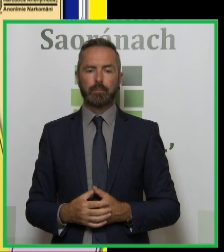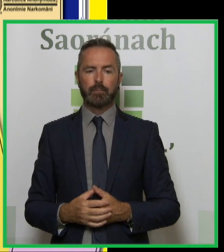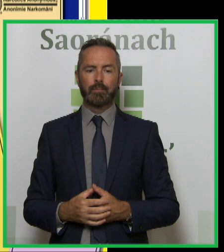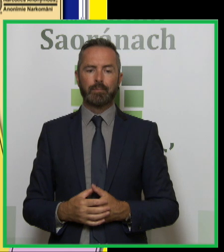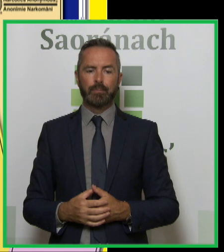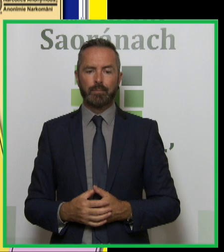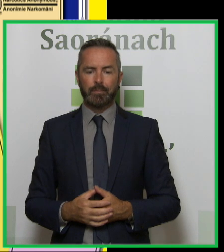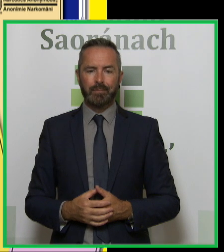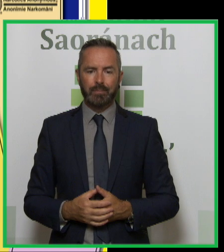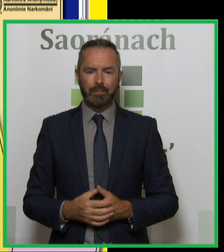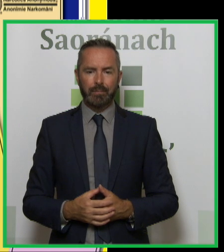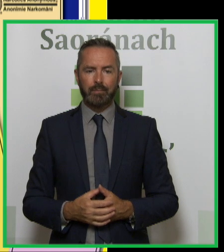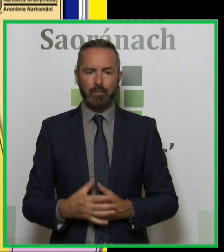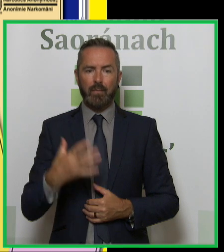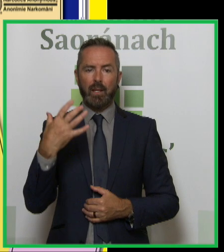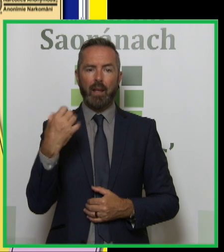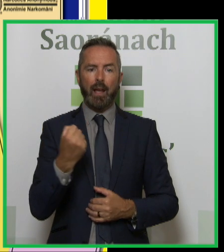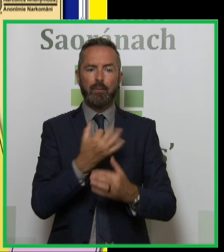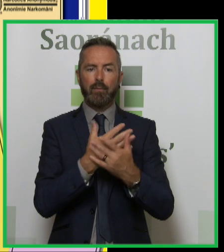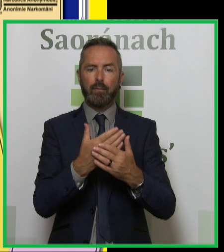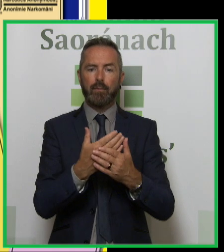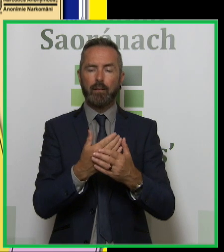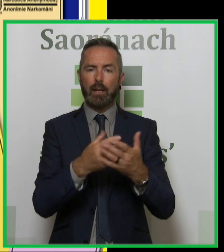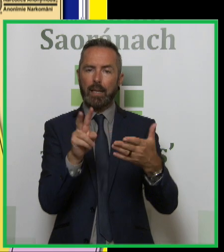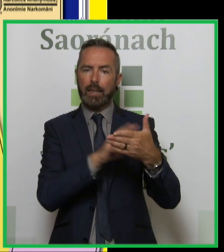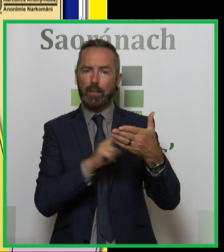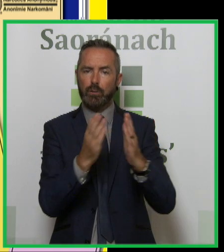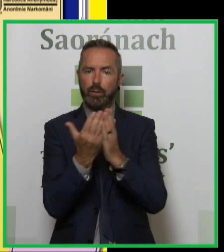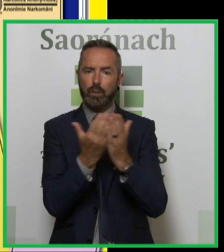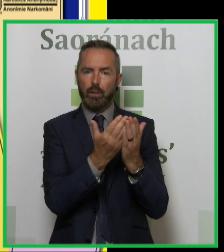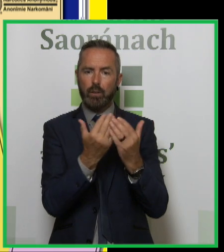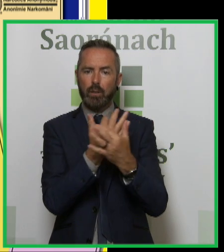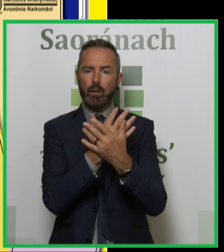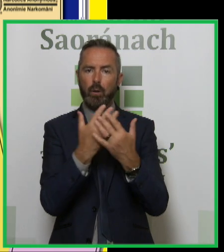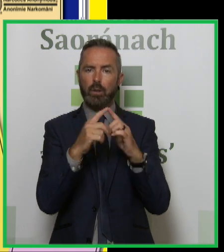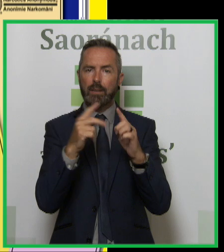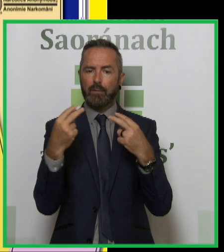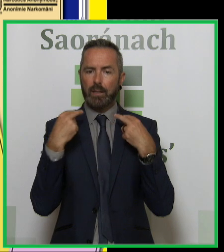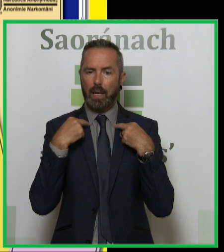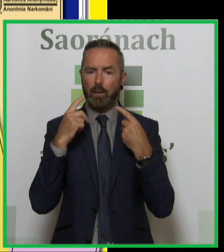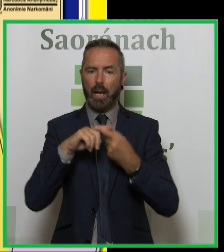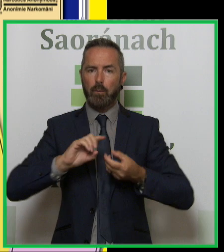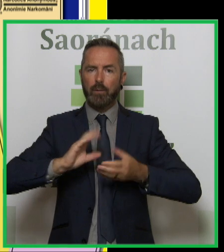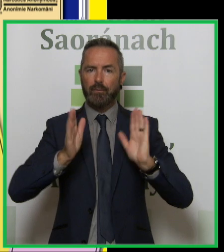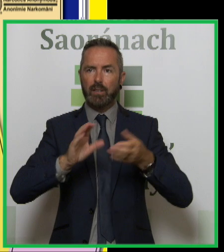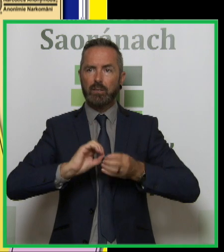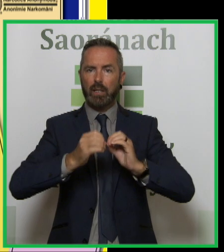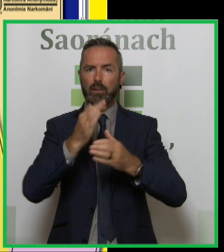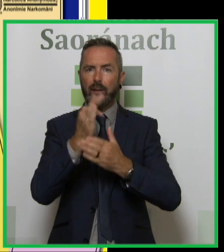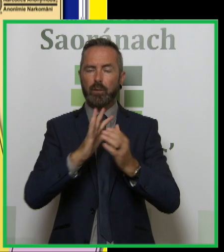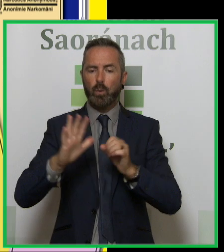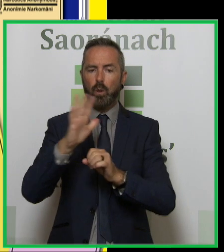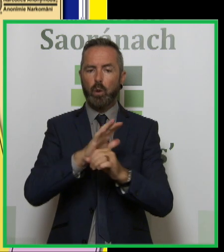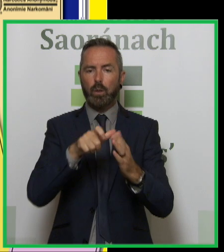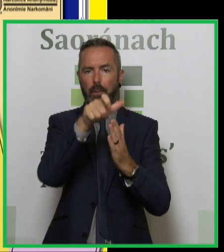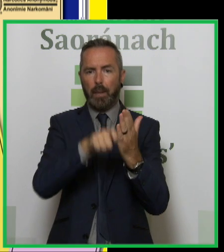have NA literature in all kinds of languages. We've also generated a couple of local pamphlets.